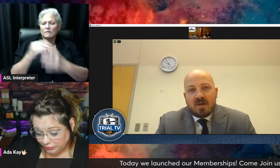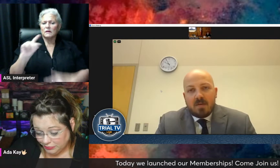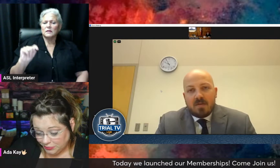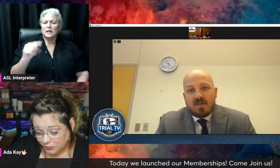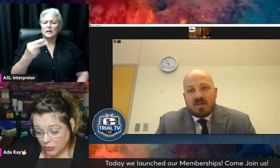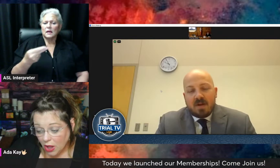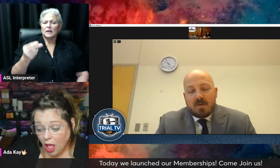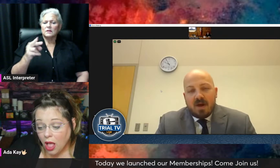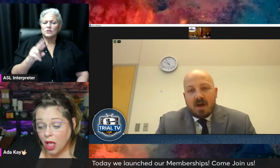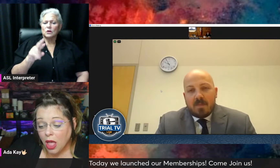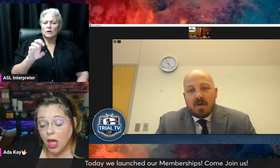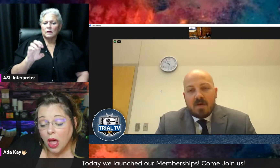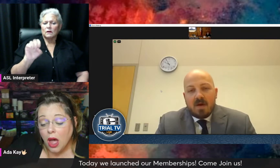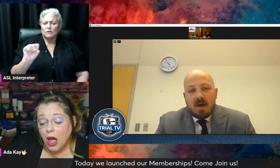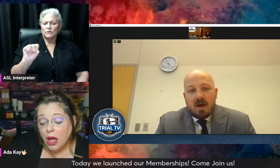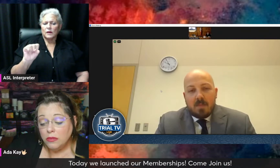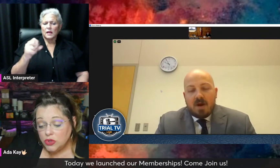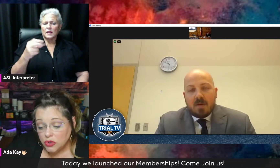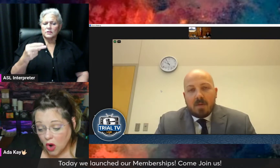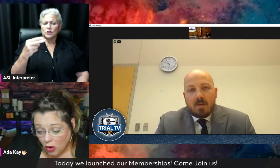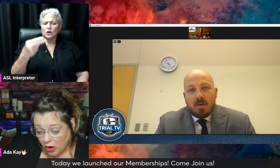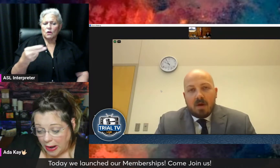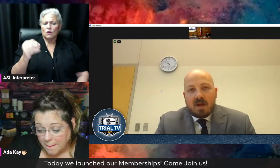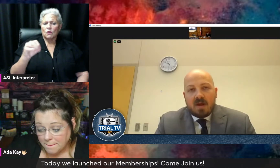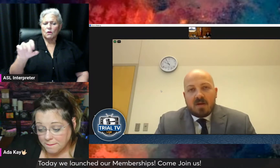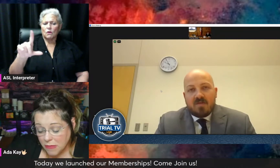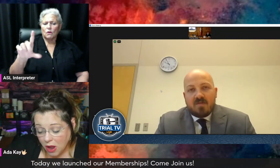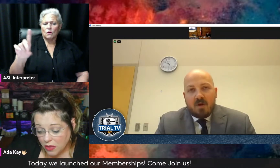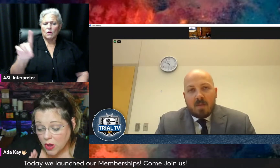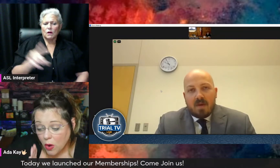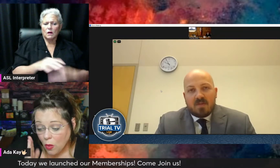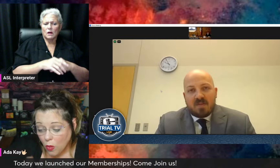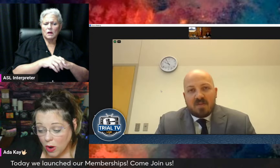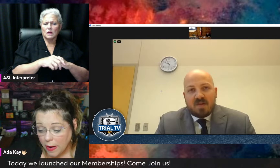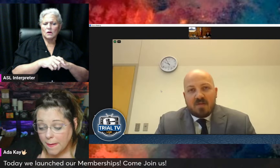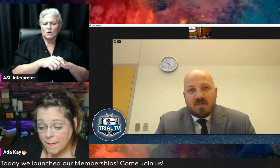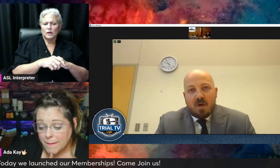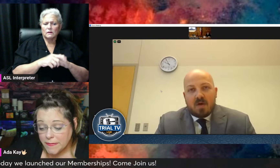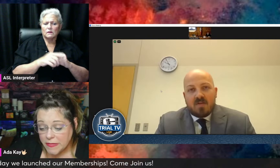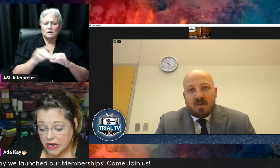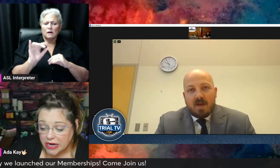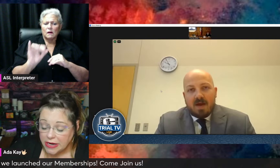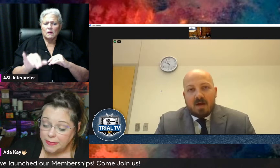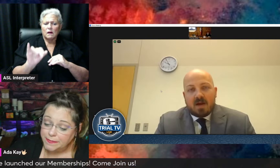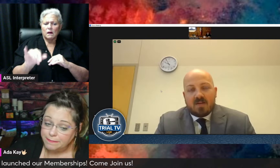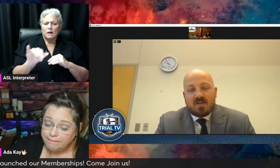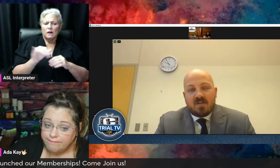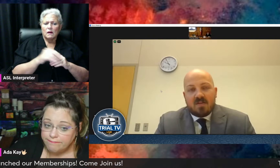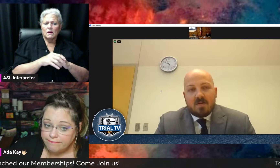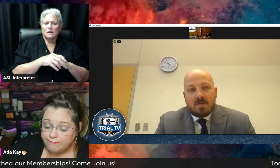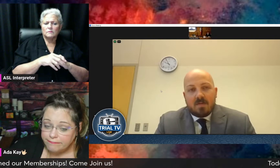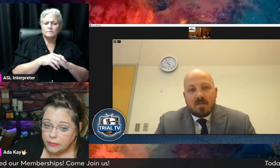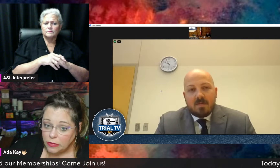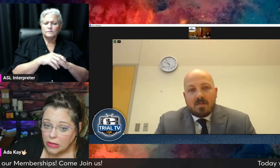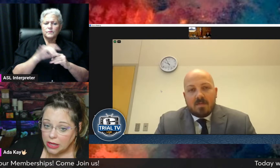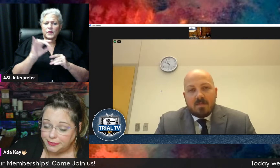confirmation testing, which is a separate type. There we will look and confirm a specific drug from that